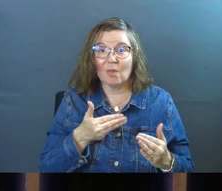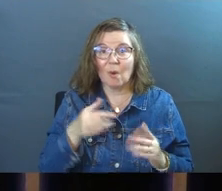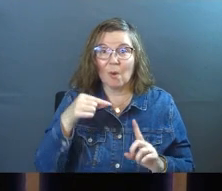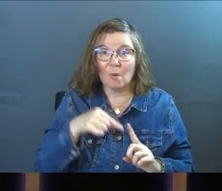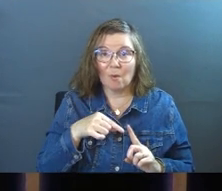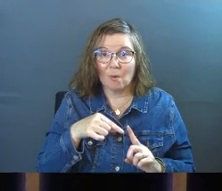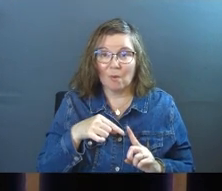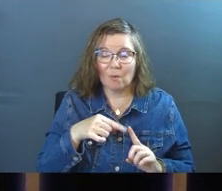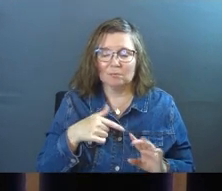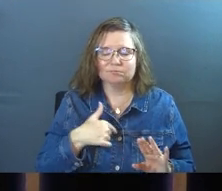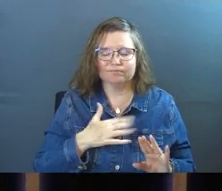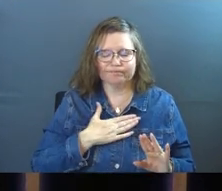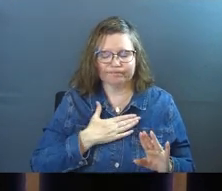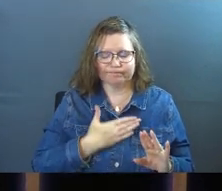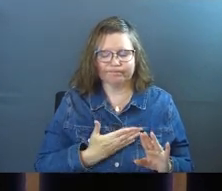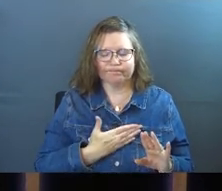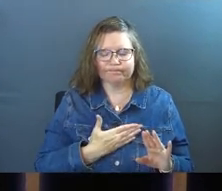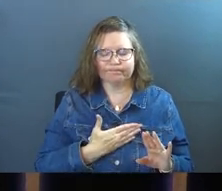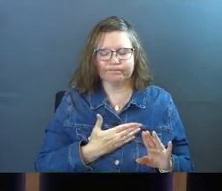Even though.